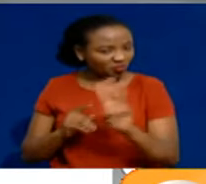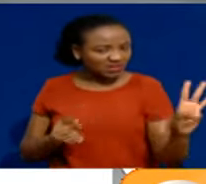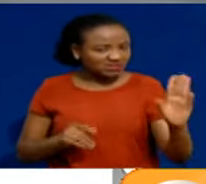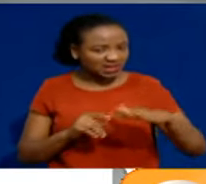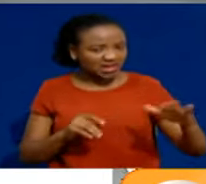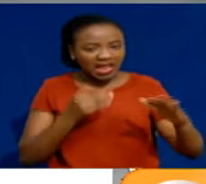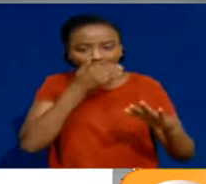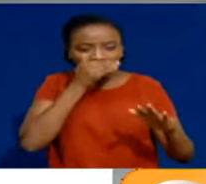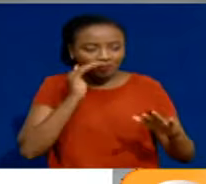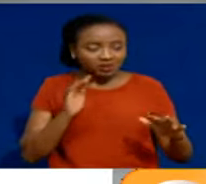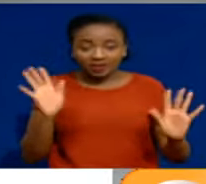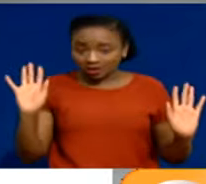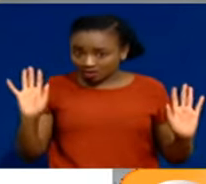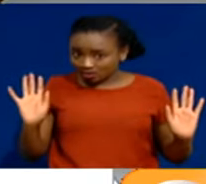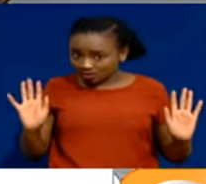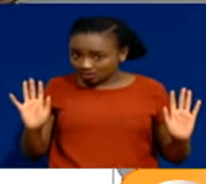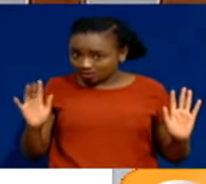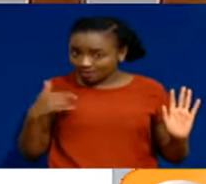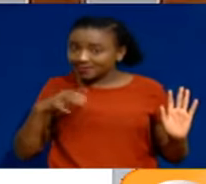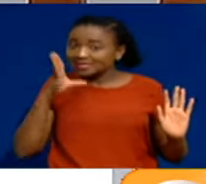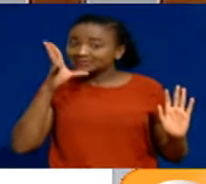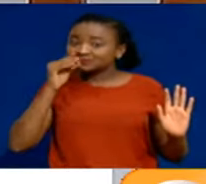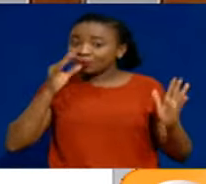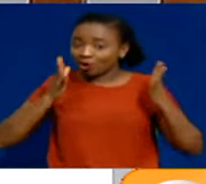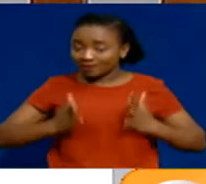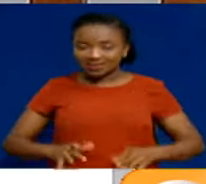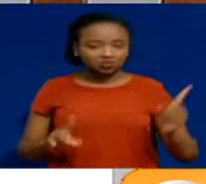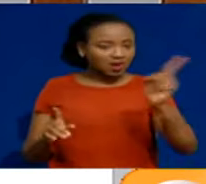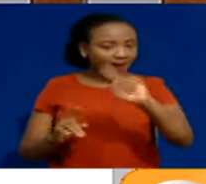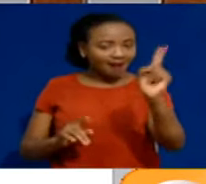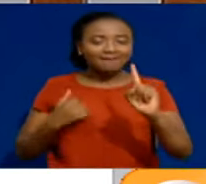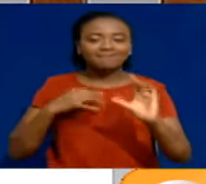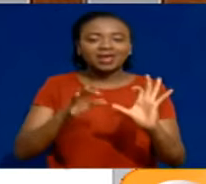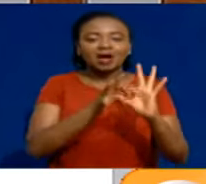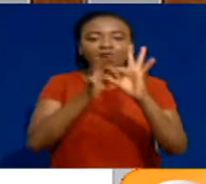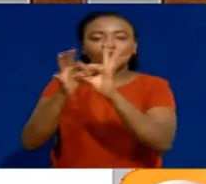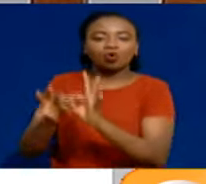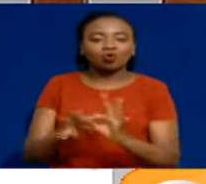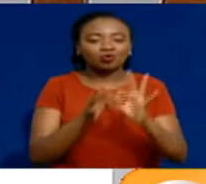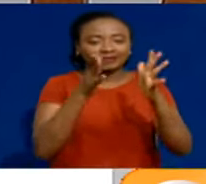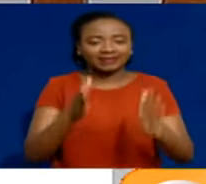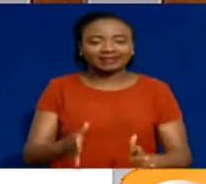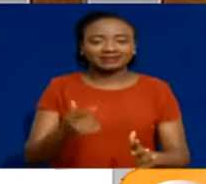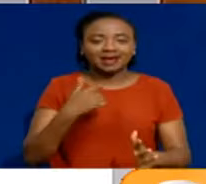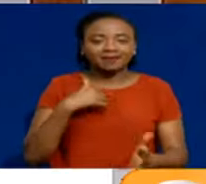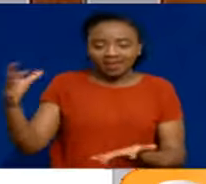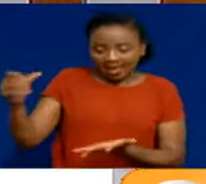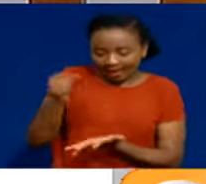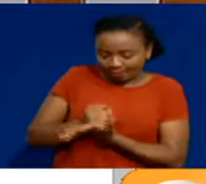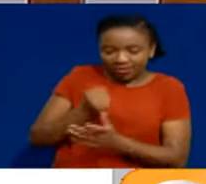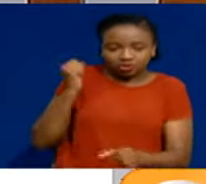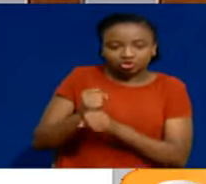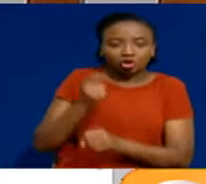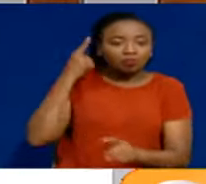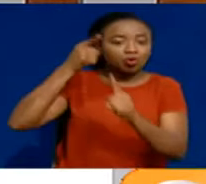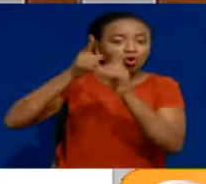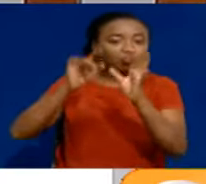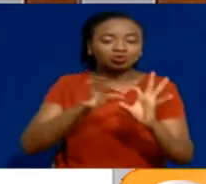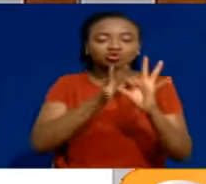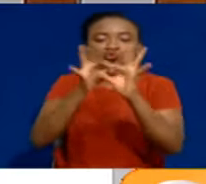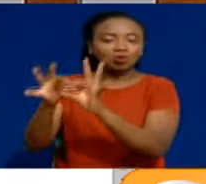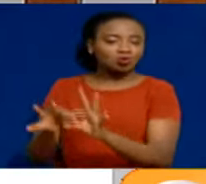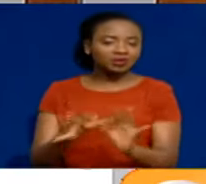No, I'm not a spokesperson for Western. I'm a coordinator. I was appointed to coordinate whoever will be the